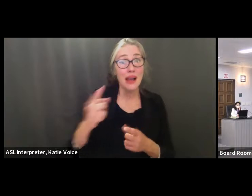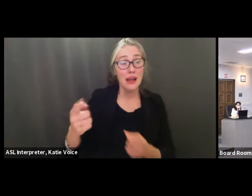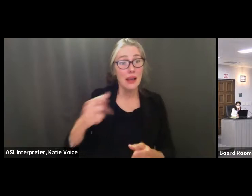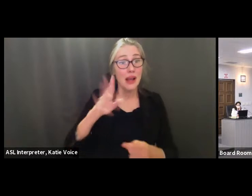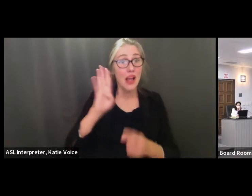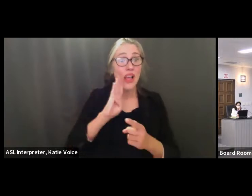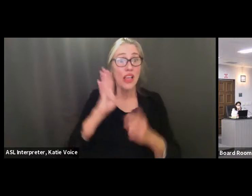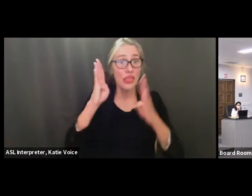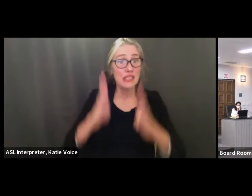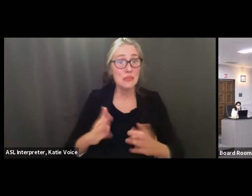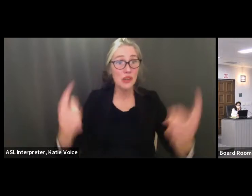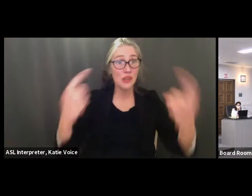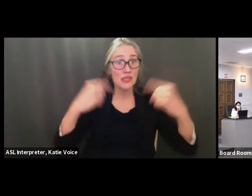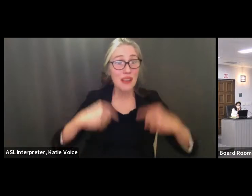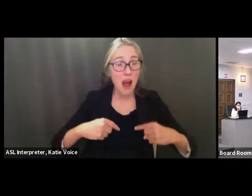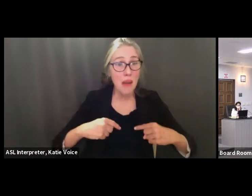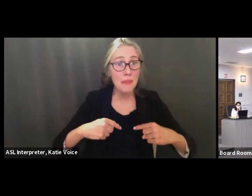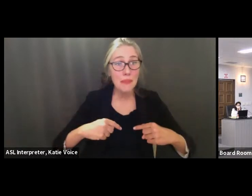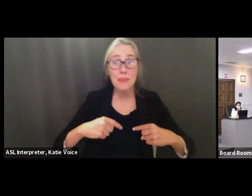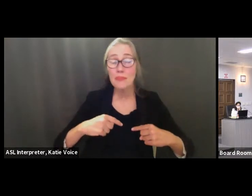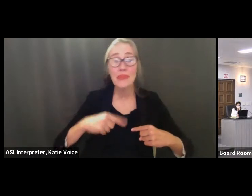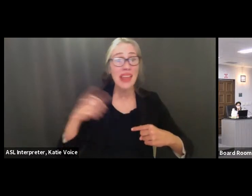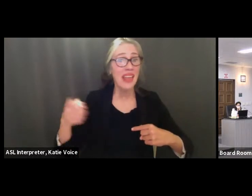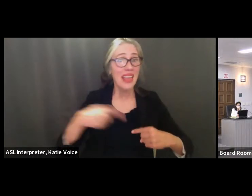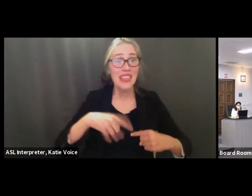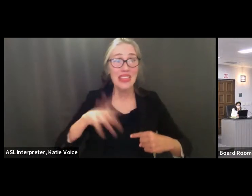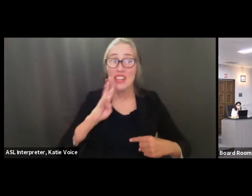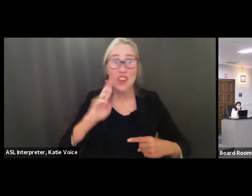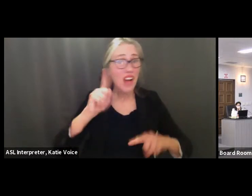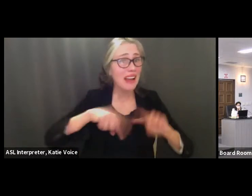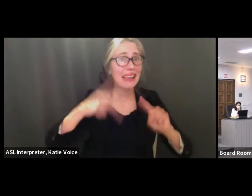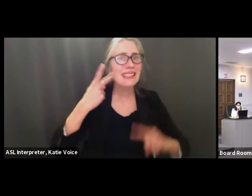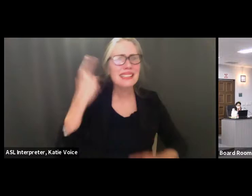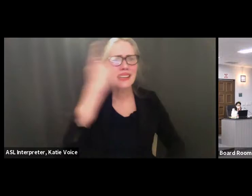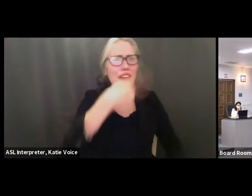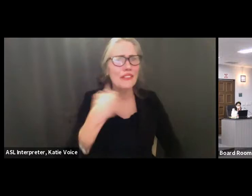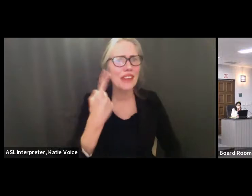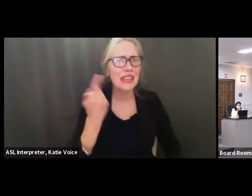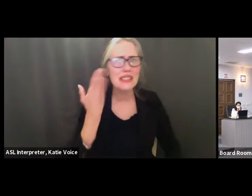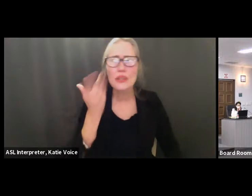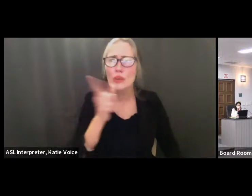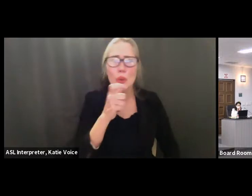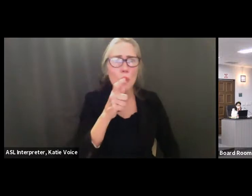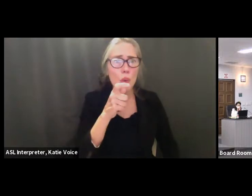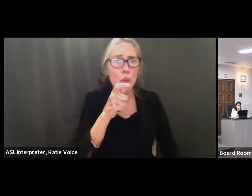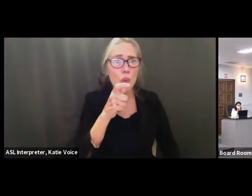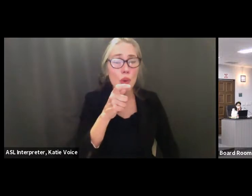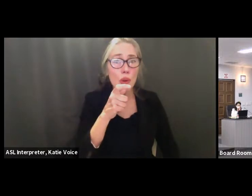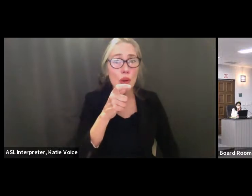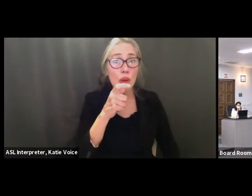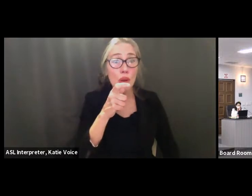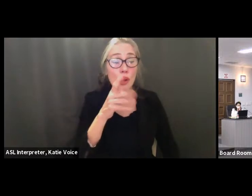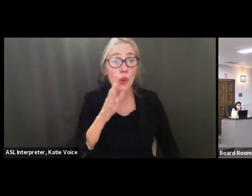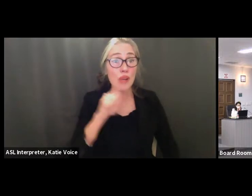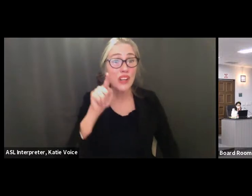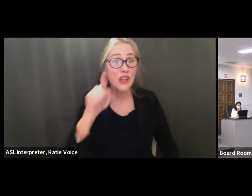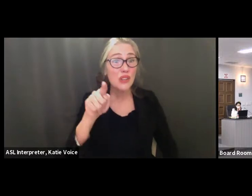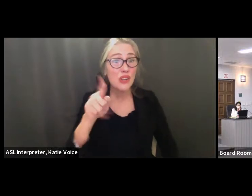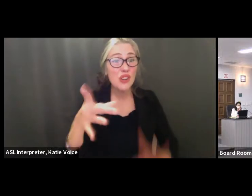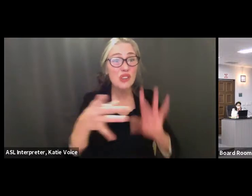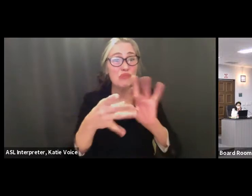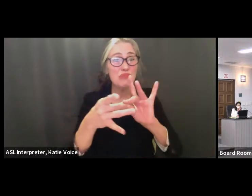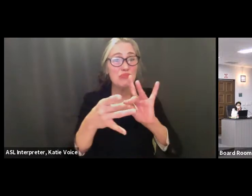meetings, who they talk, but I don't know who they are. I can't see their face. When I talk to you guys, I don't have any connection. There's